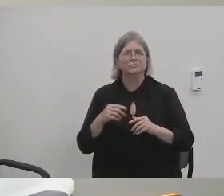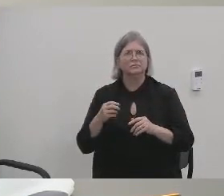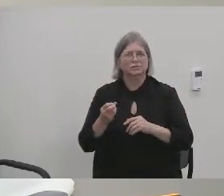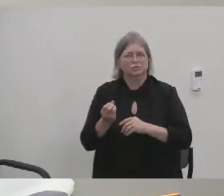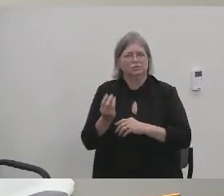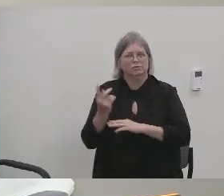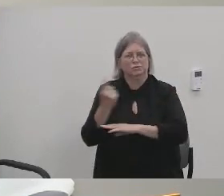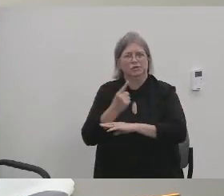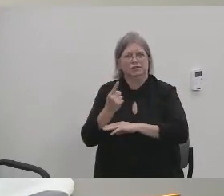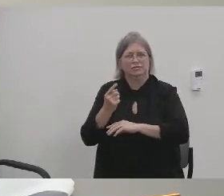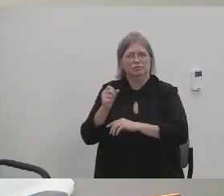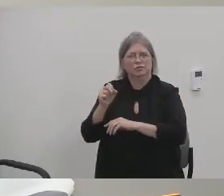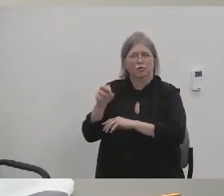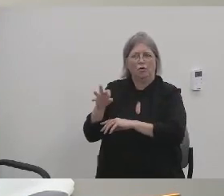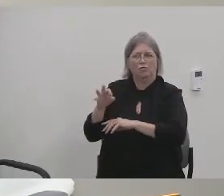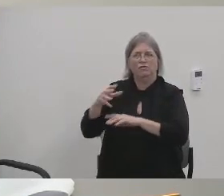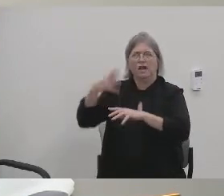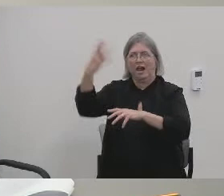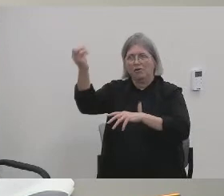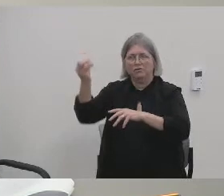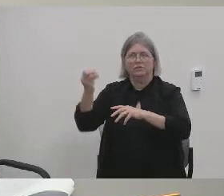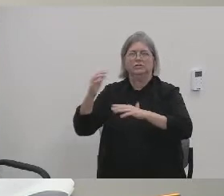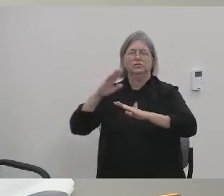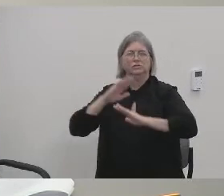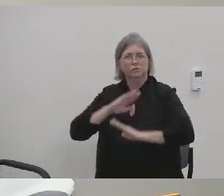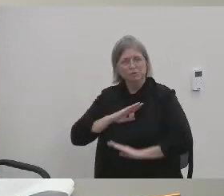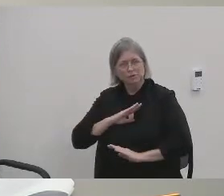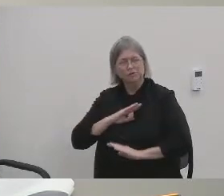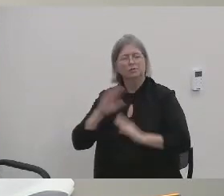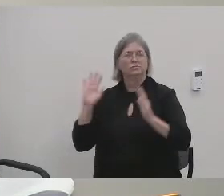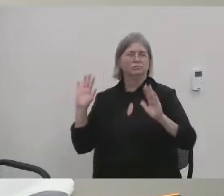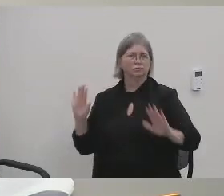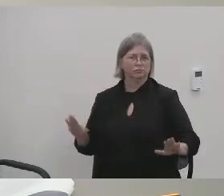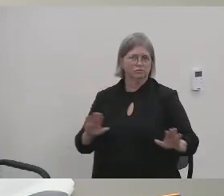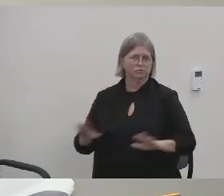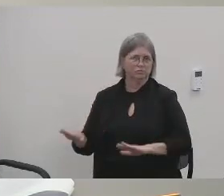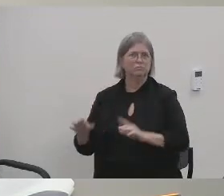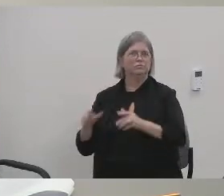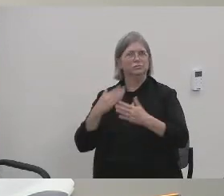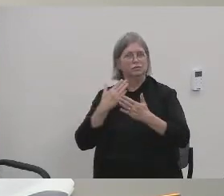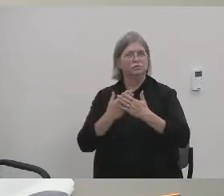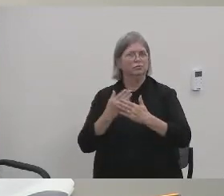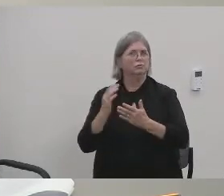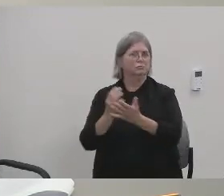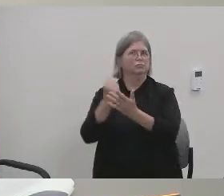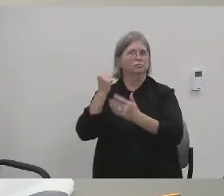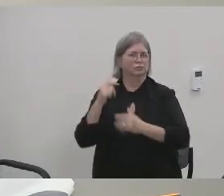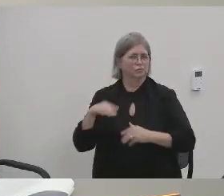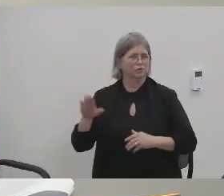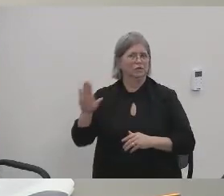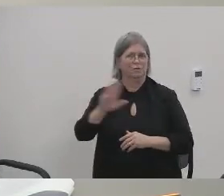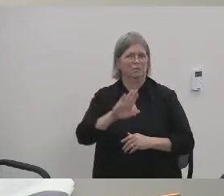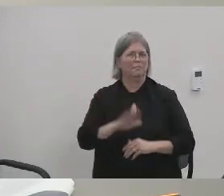days off to get outside, breathe a little bit, exhale, I think it'll be good for everybody.